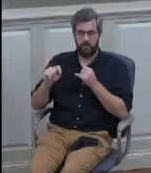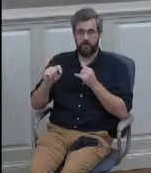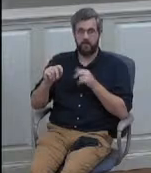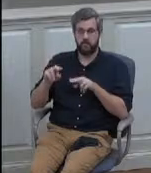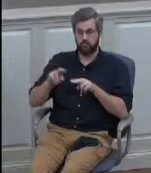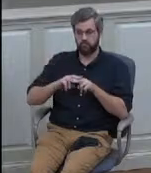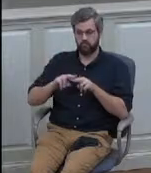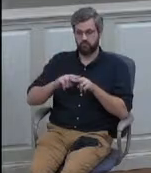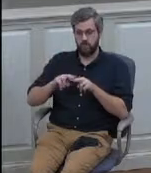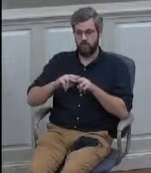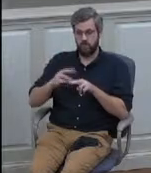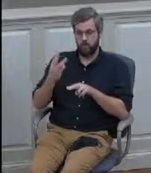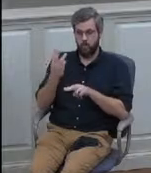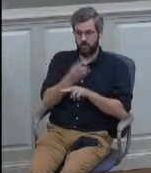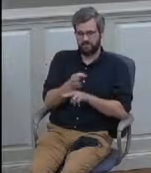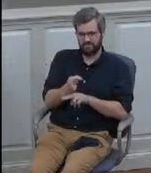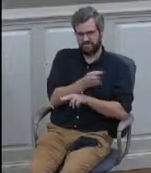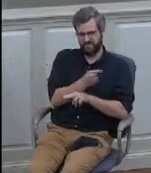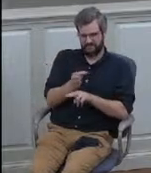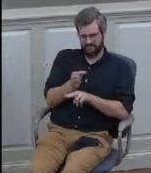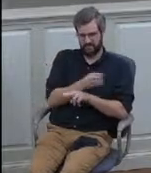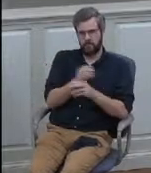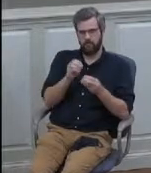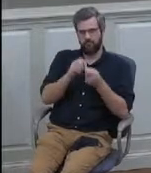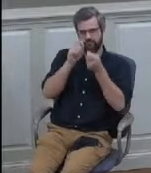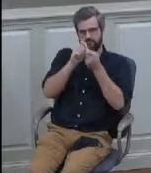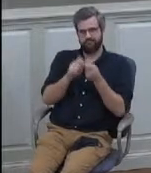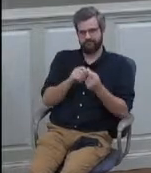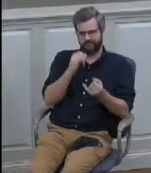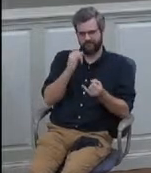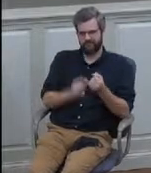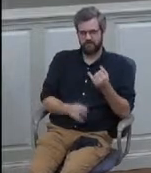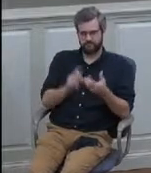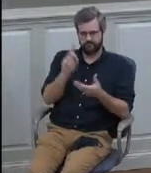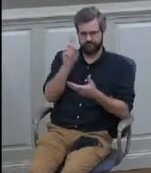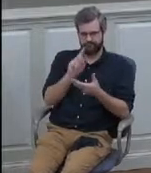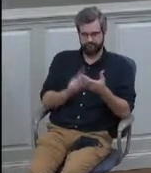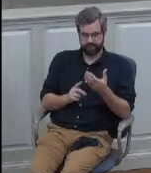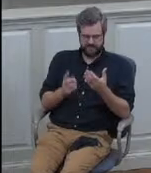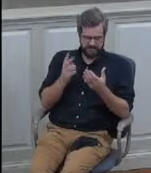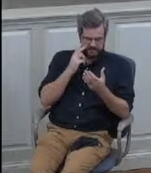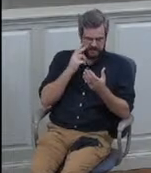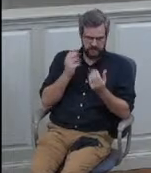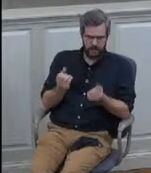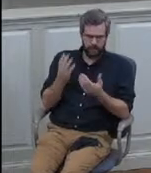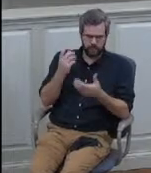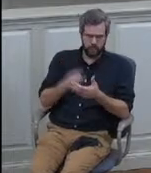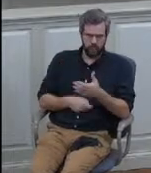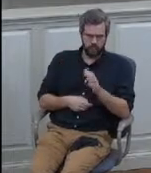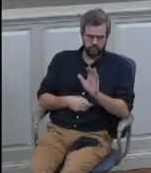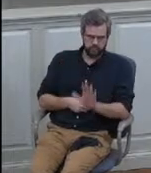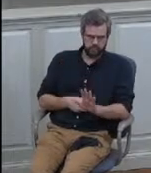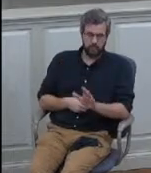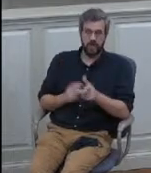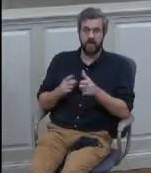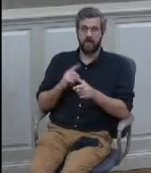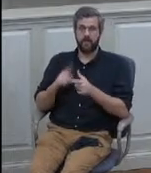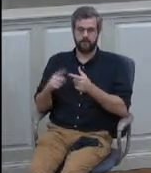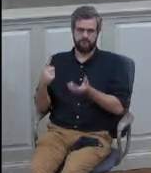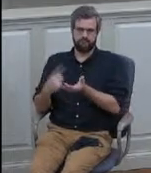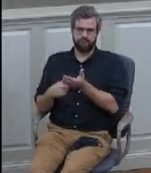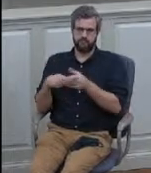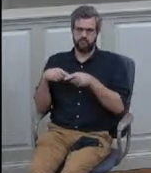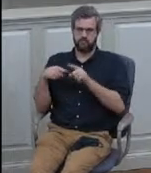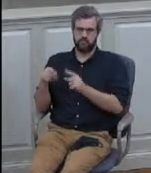railroad, provide a more detailed final design. And so we're gonna see what that would cost, and then we will talk about that during the